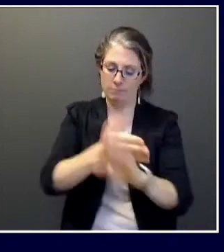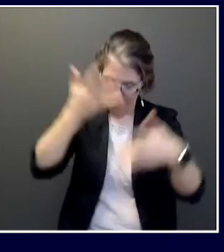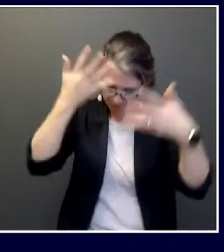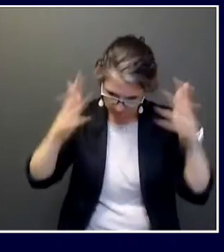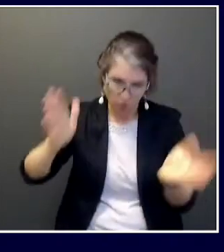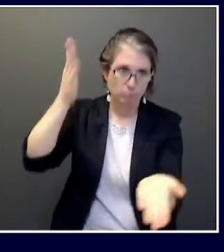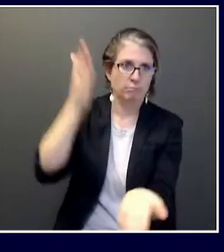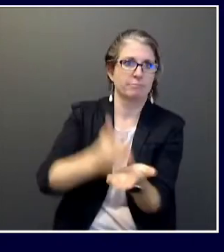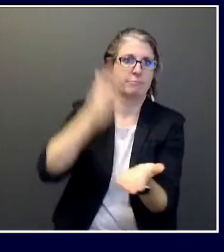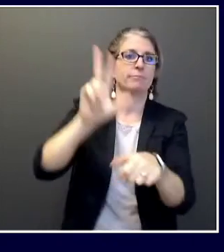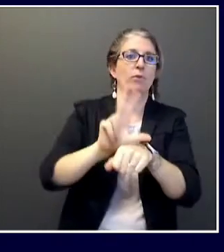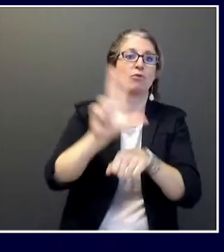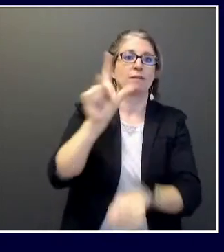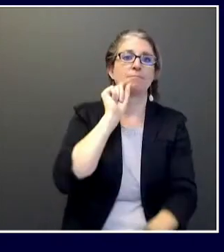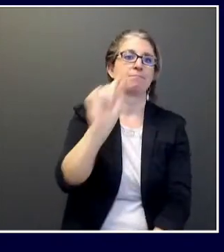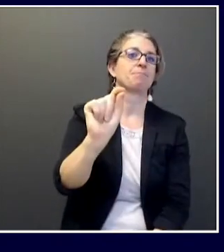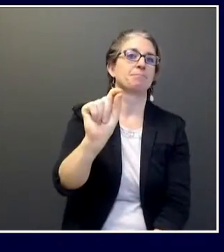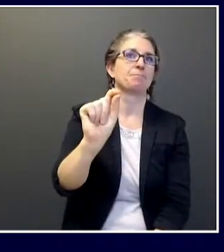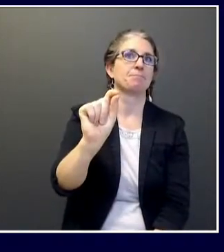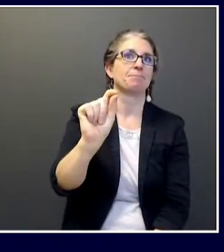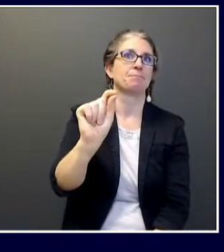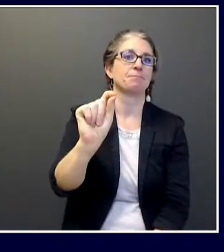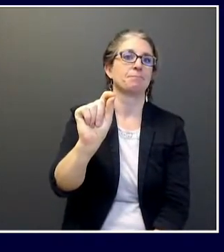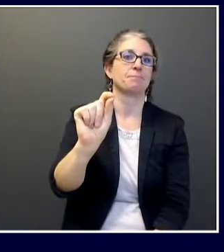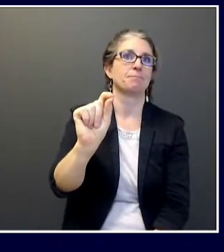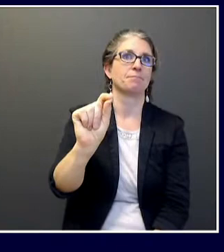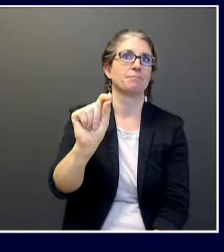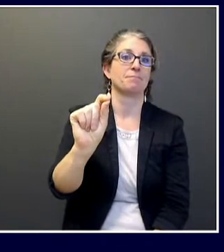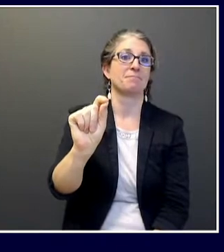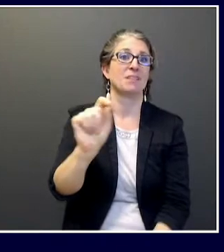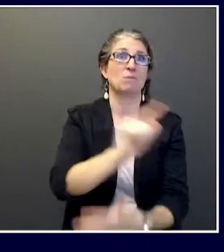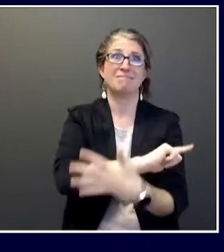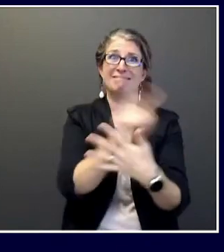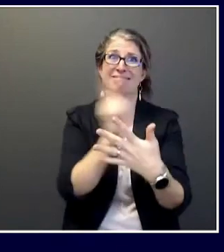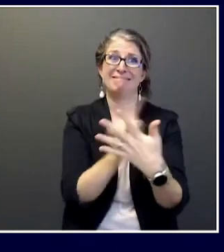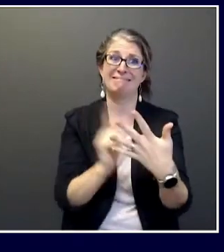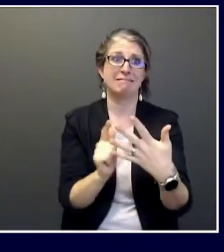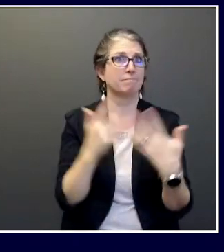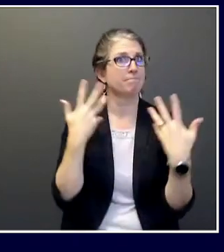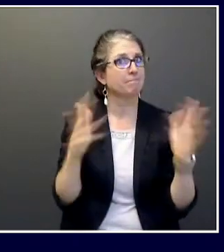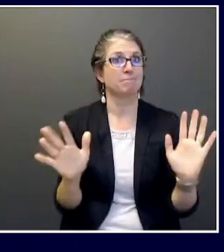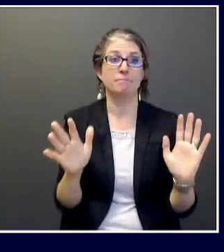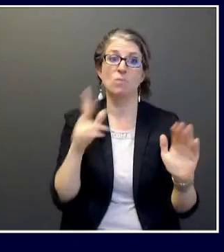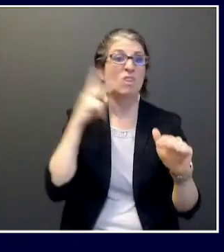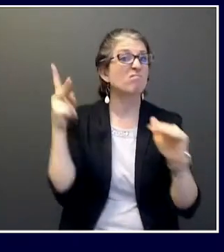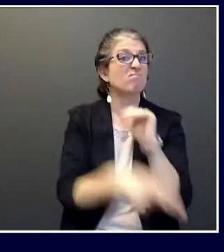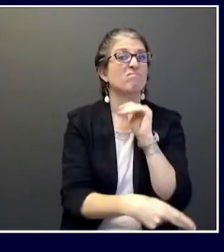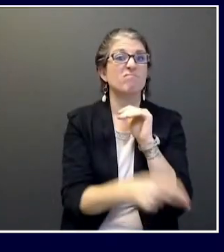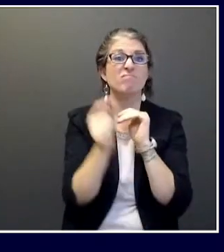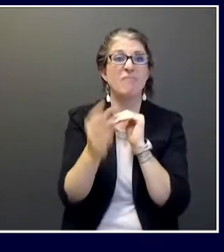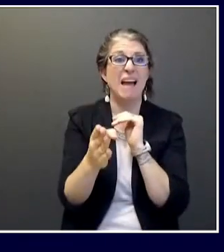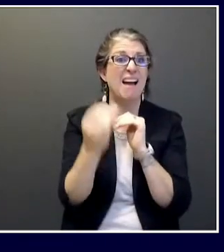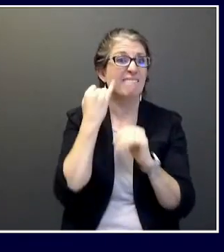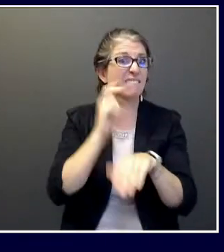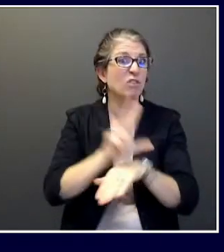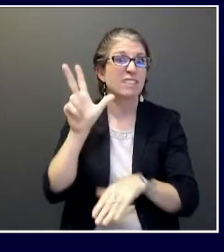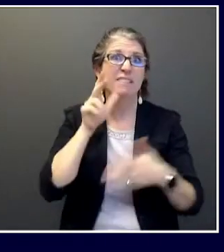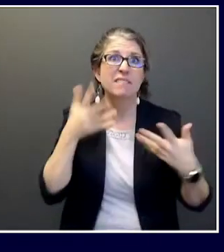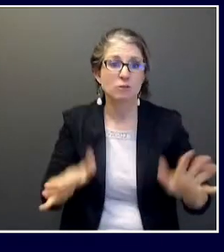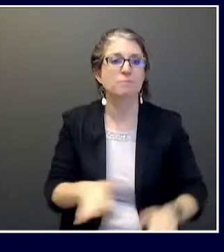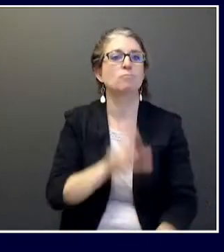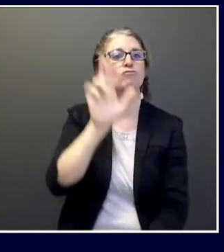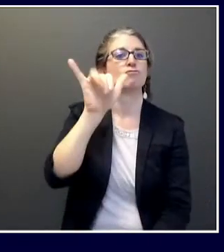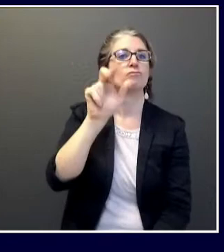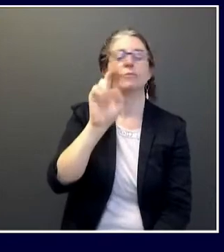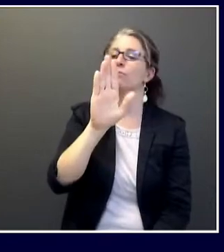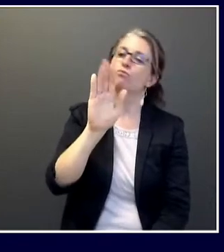to go through as many of the questions as we can. The first question today goes to Brian Sullivan. Okay, Dr. Shah, sticking with